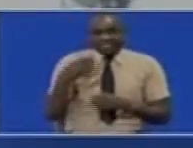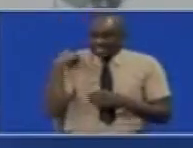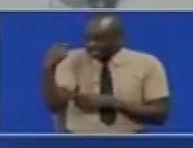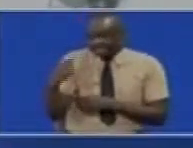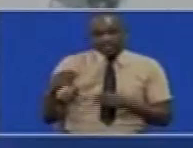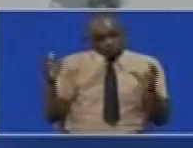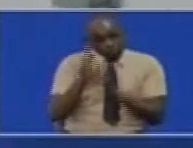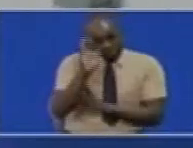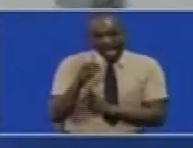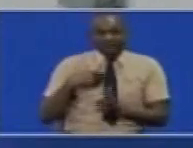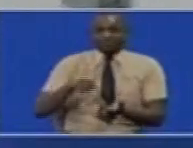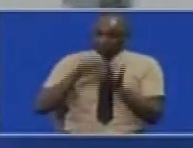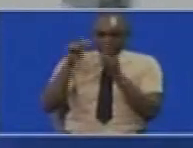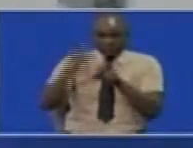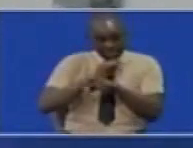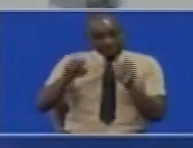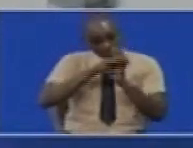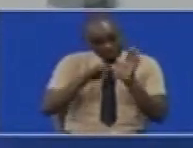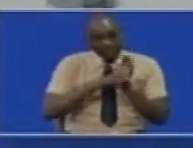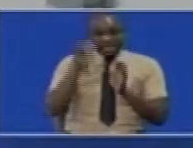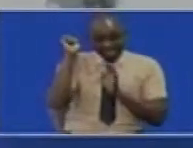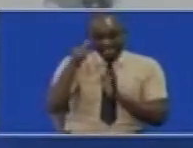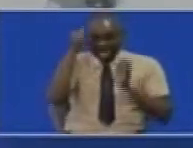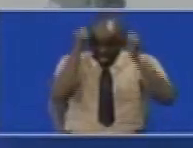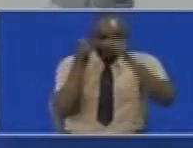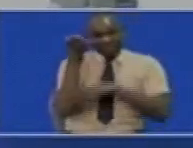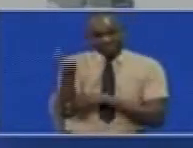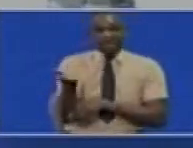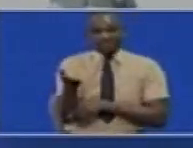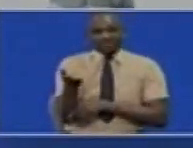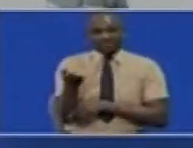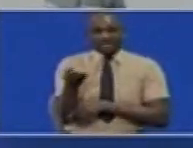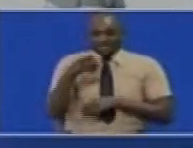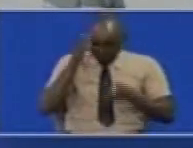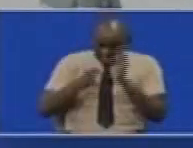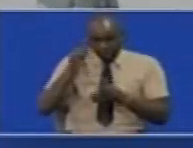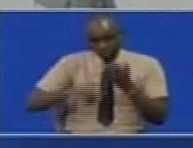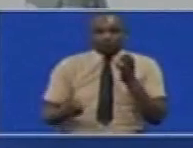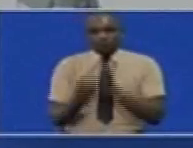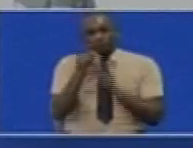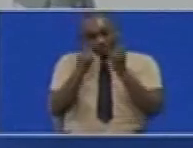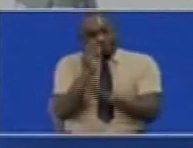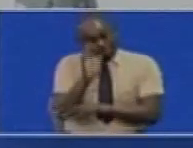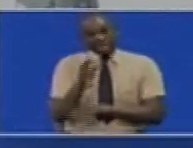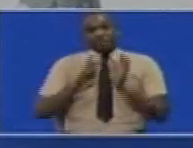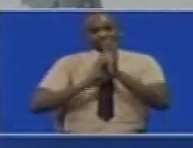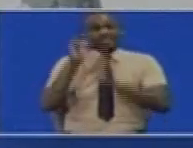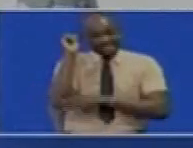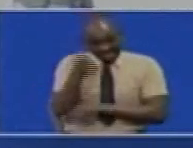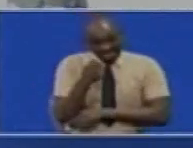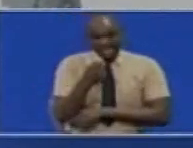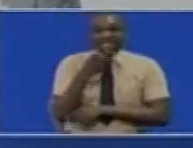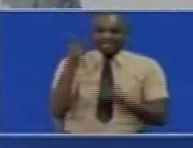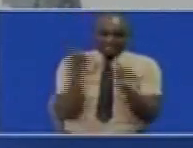group provided a special training program to the Kenya Army paratroopers and is planning to form a team that will represent Kenya in